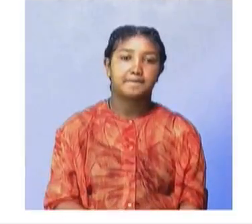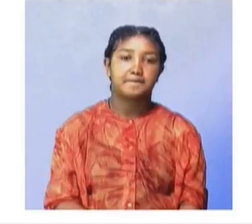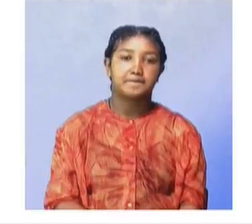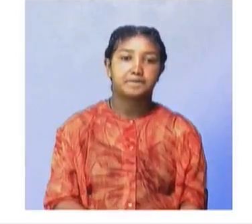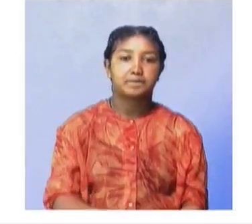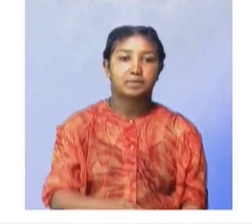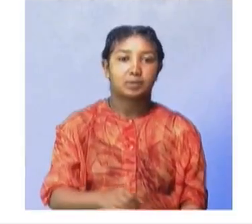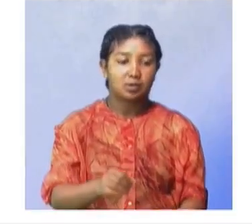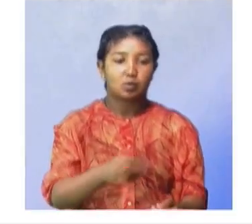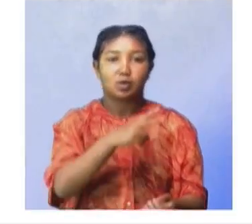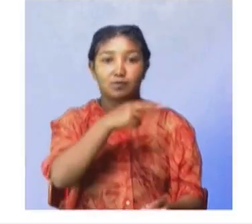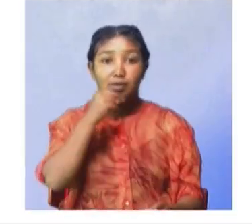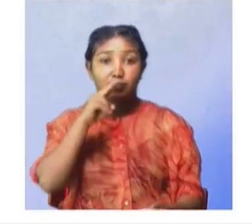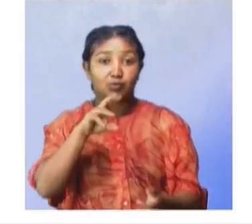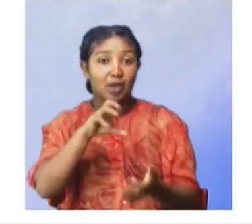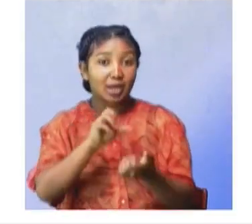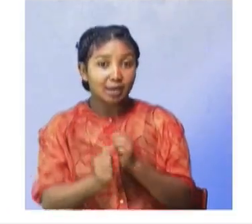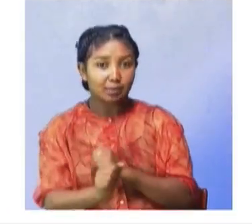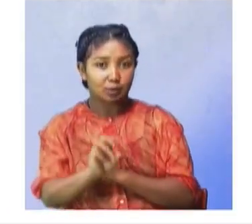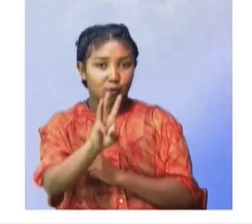V2 wrote.